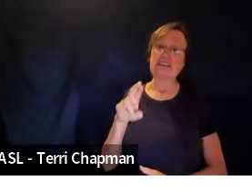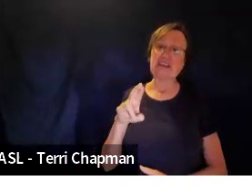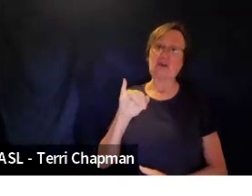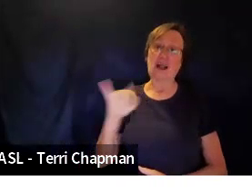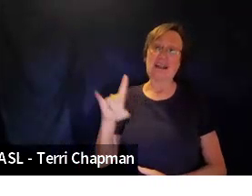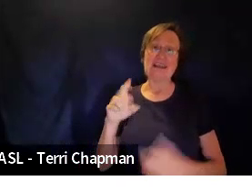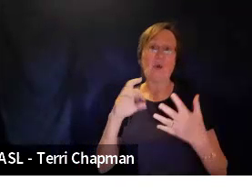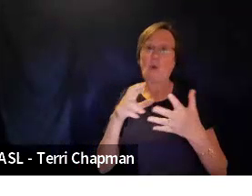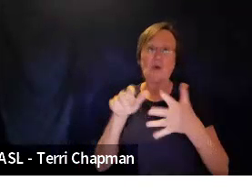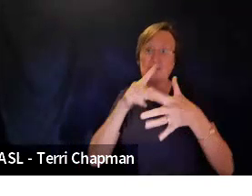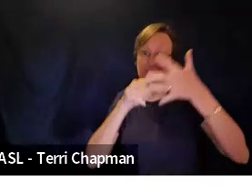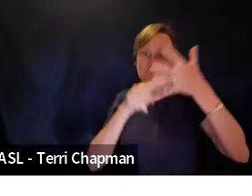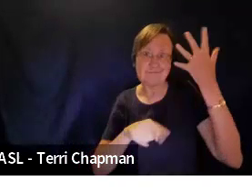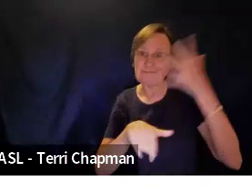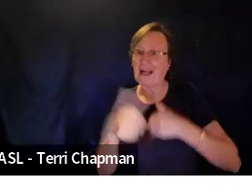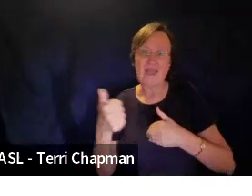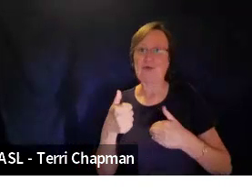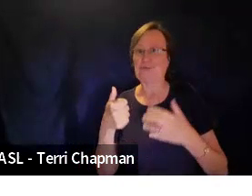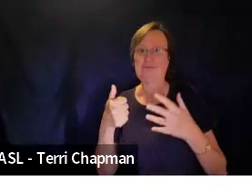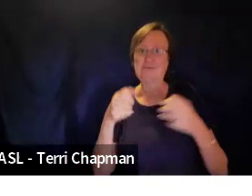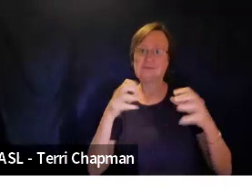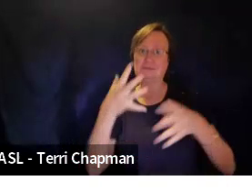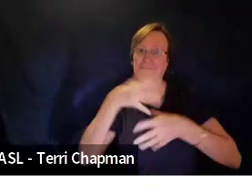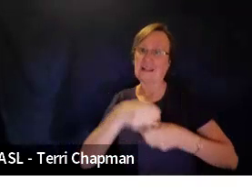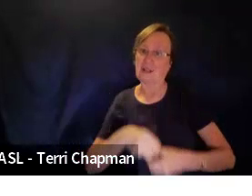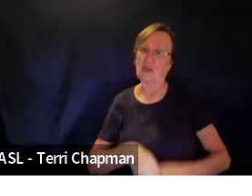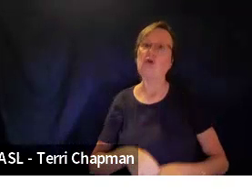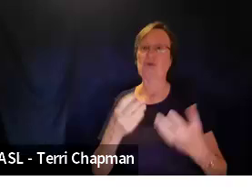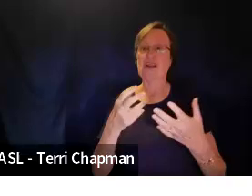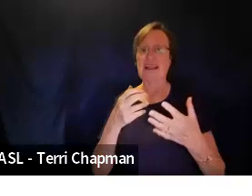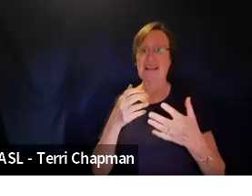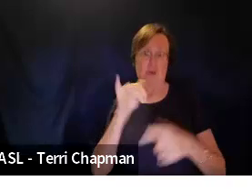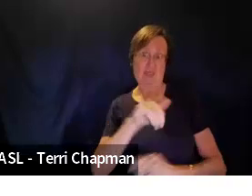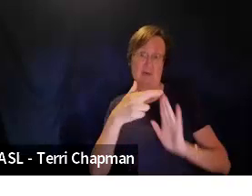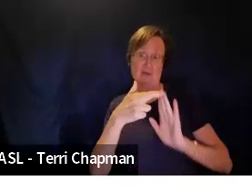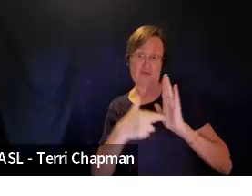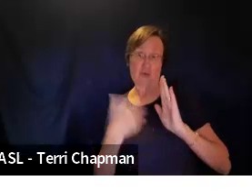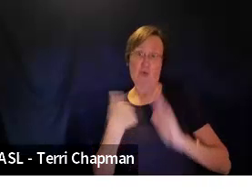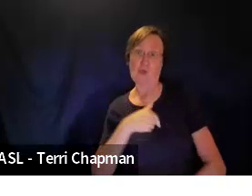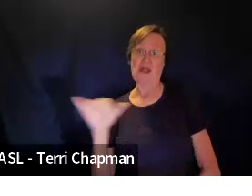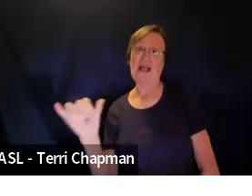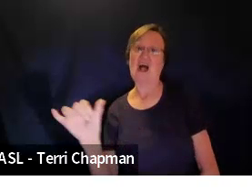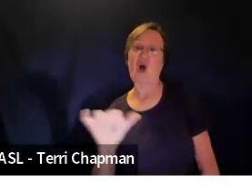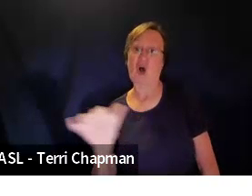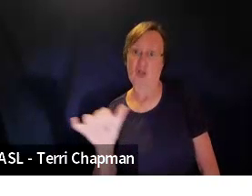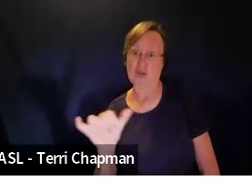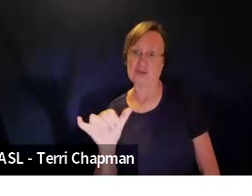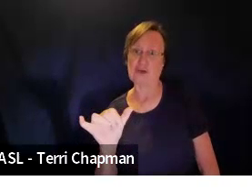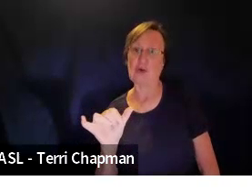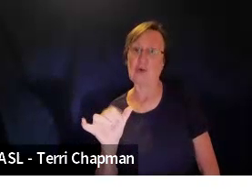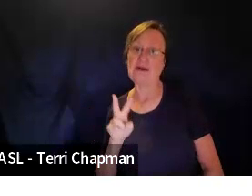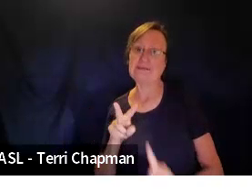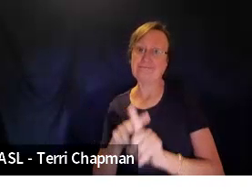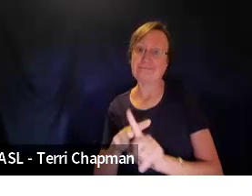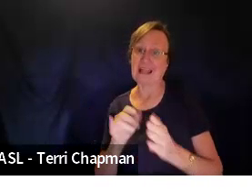et cetera, et cetera. And so in addition to that rule, we also extend that rule and make very